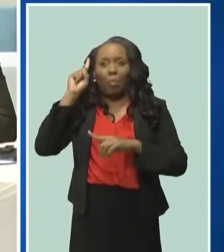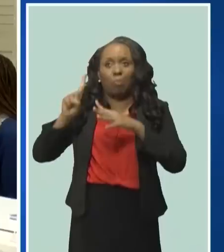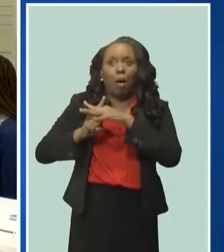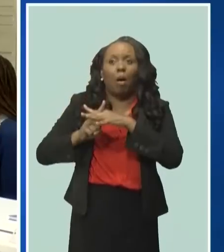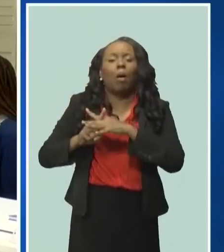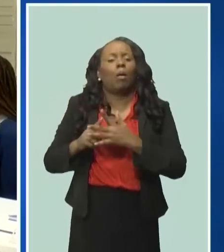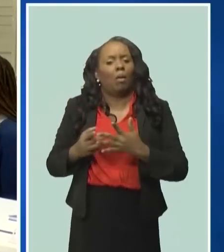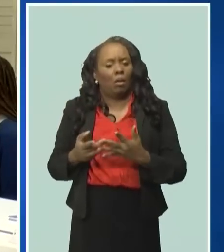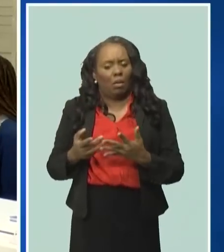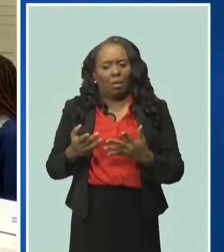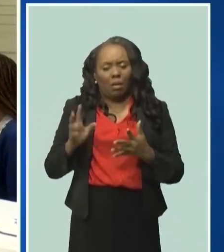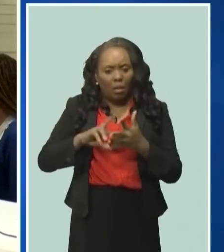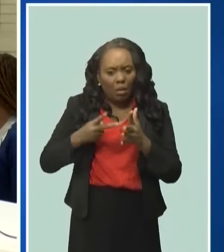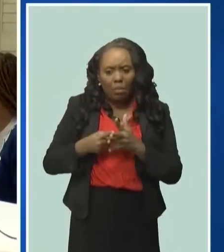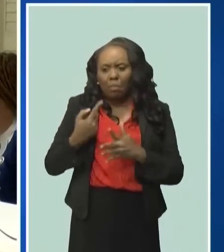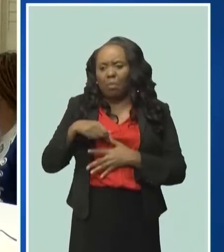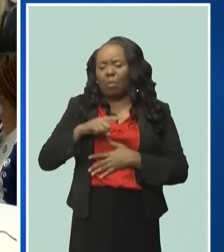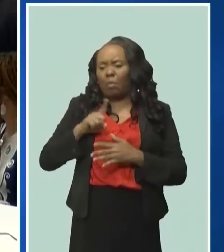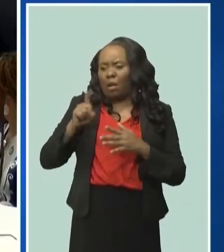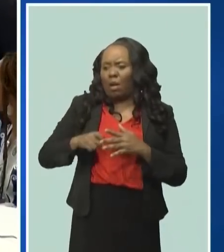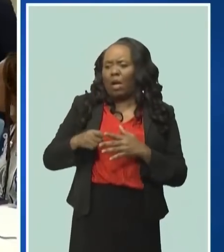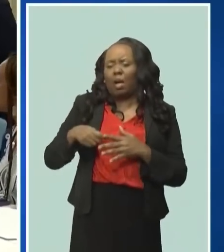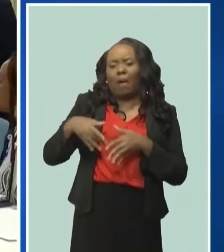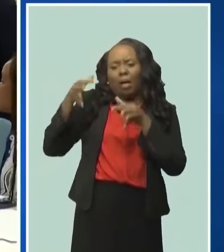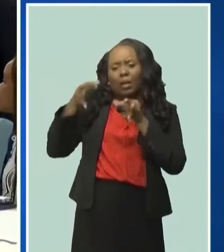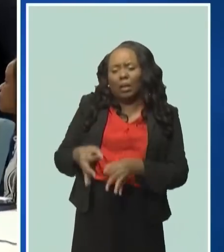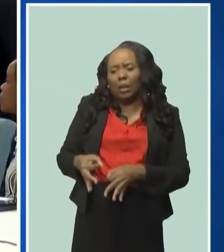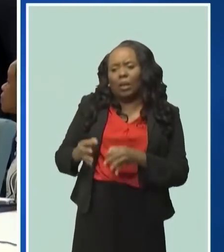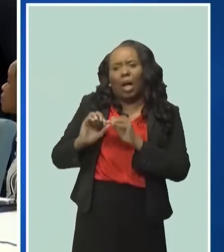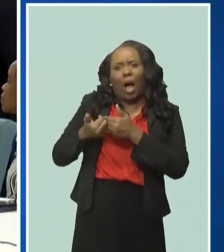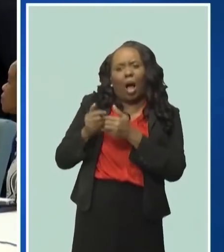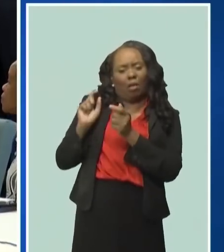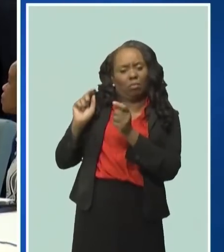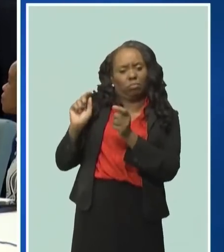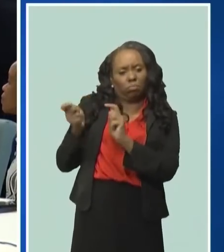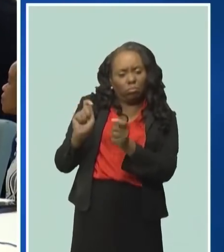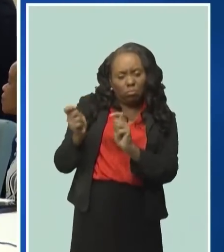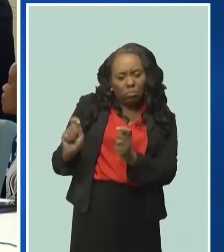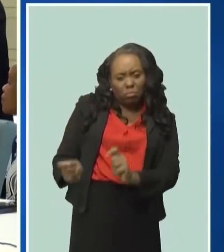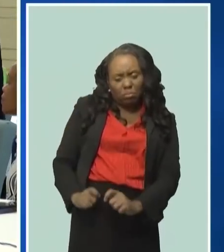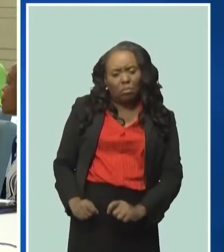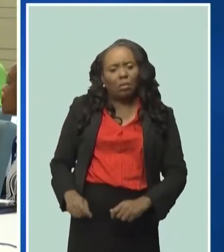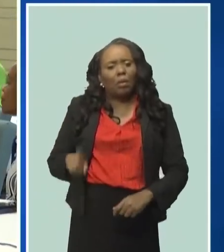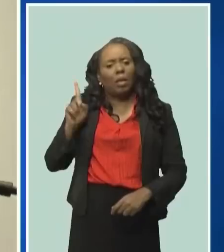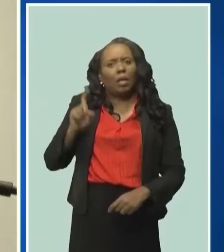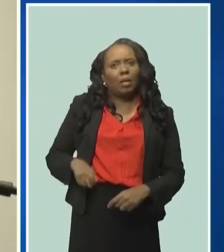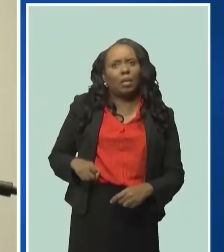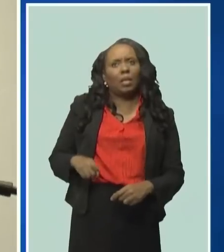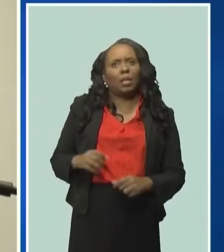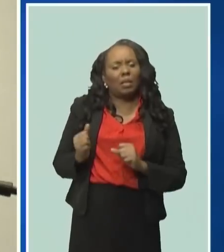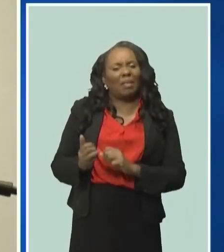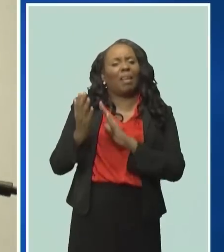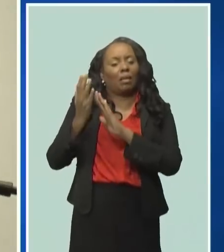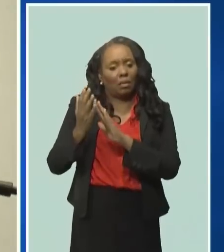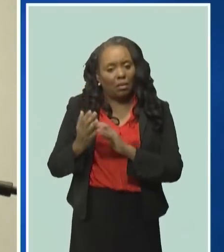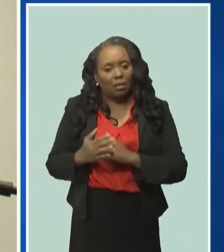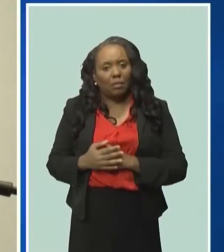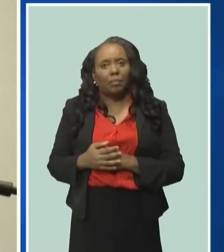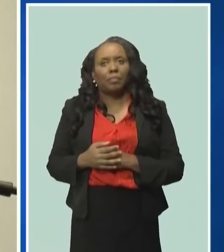together, creating a defining moment which could bring about changes which need to be confronted. The statistics